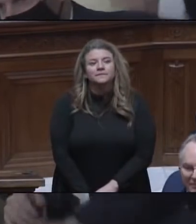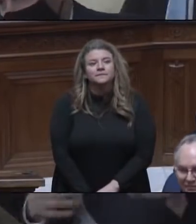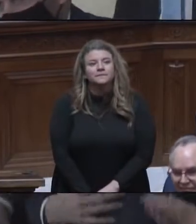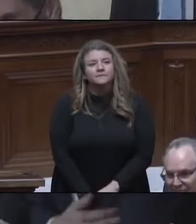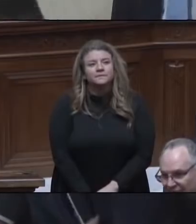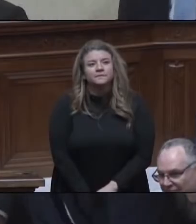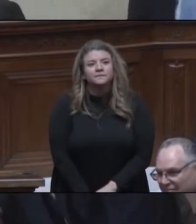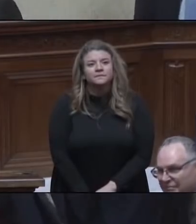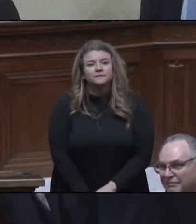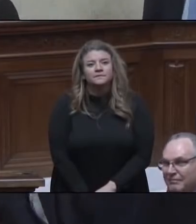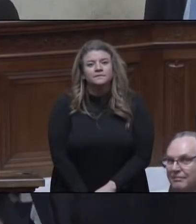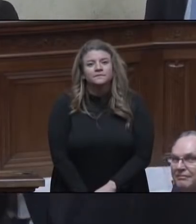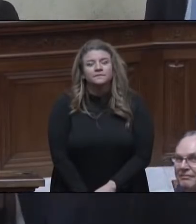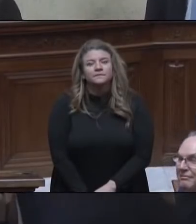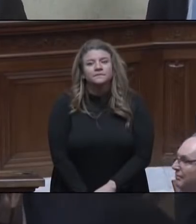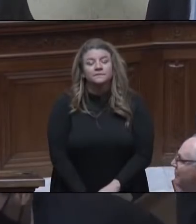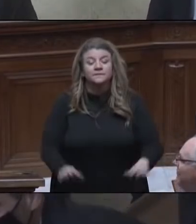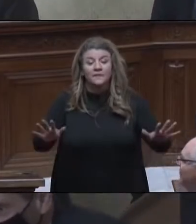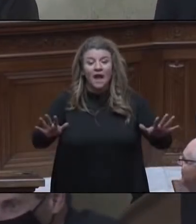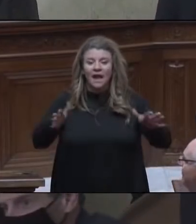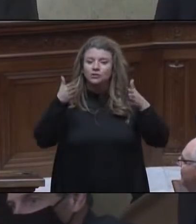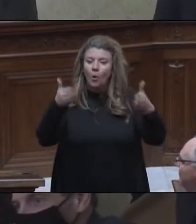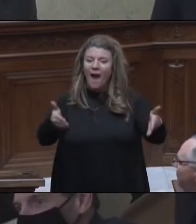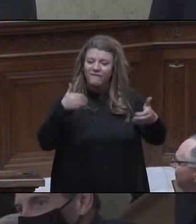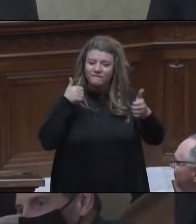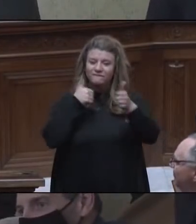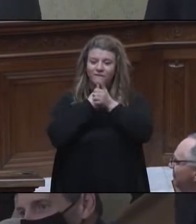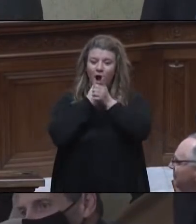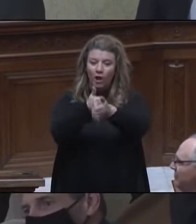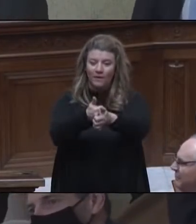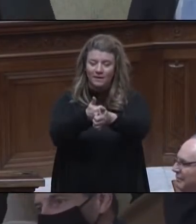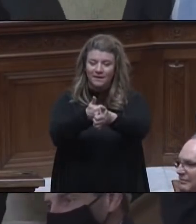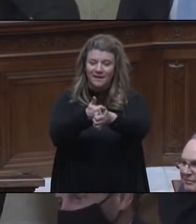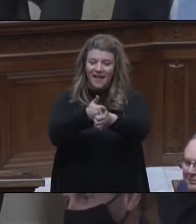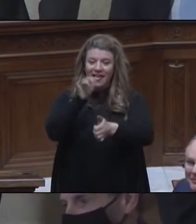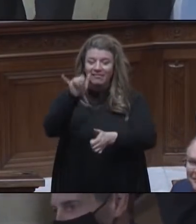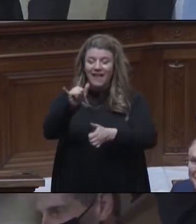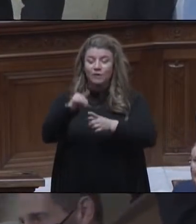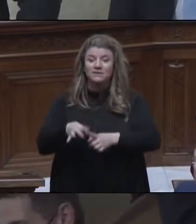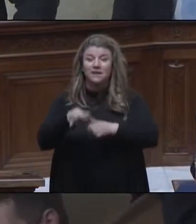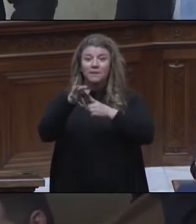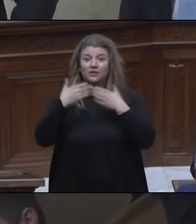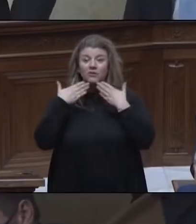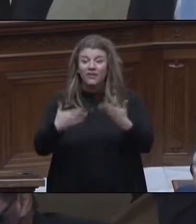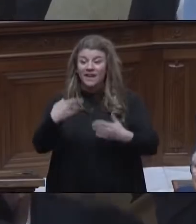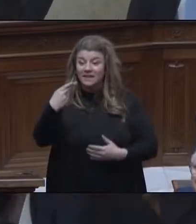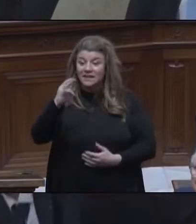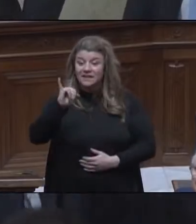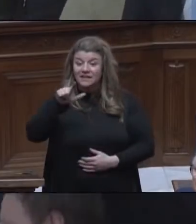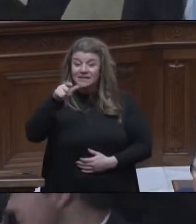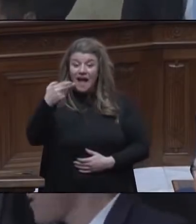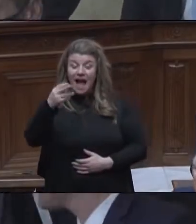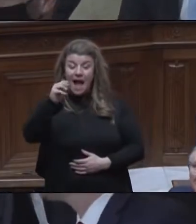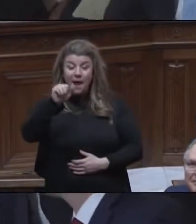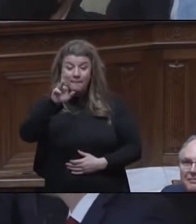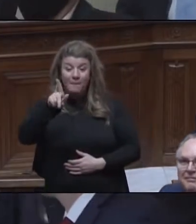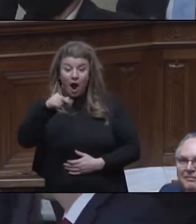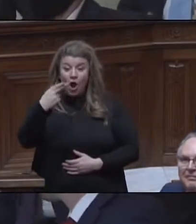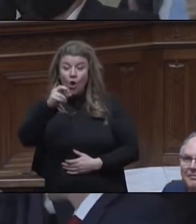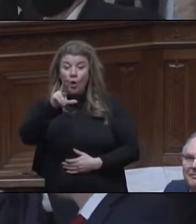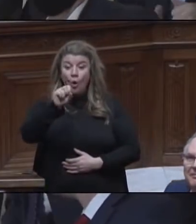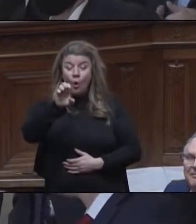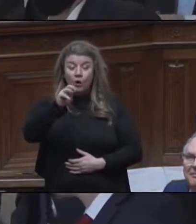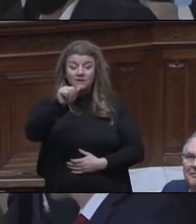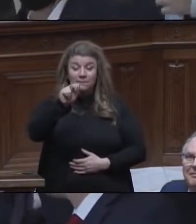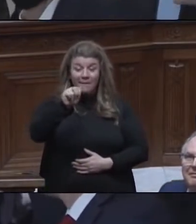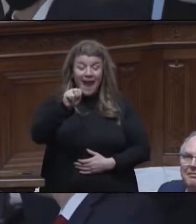Just stay up there just one second. Let's follow it up with special thanks to Highmark, the Horseman Insurance Company, the